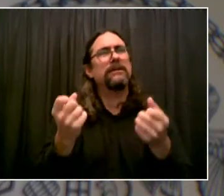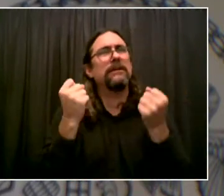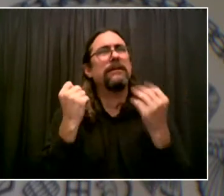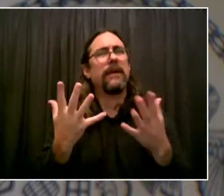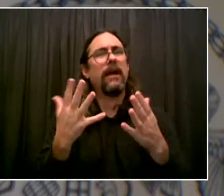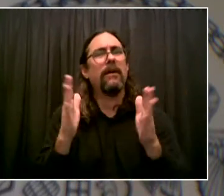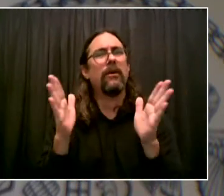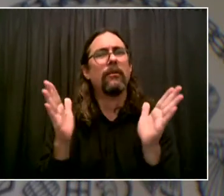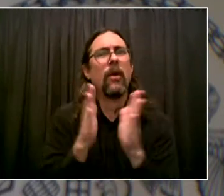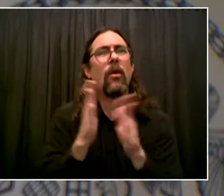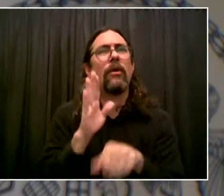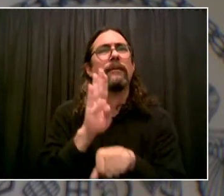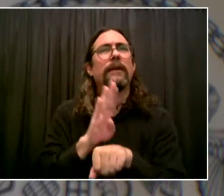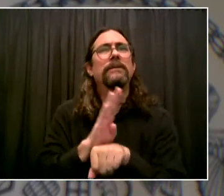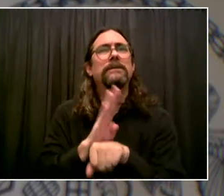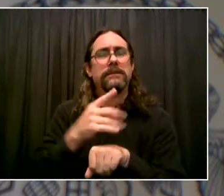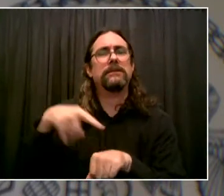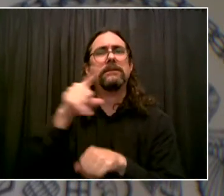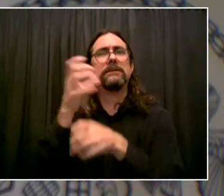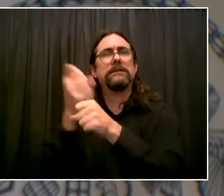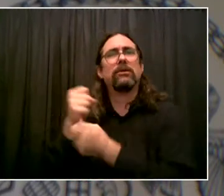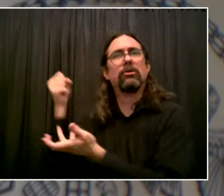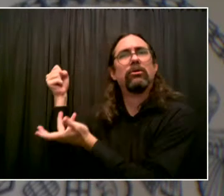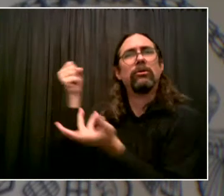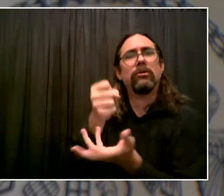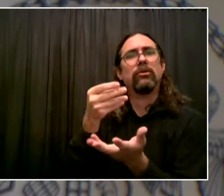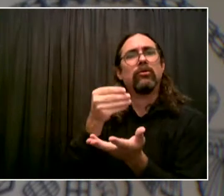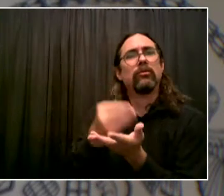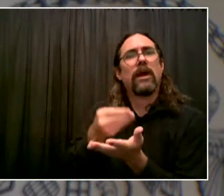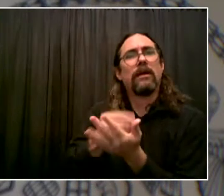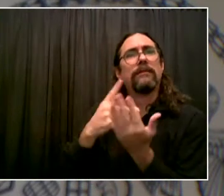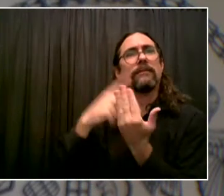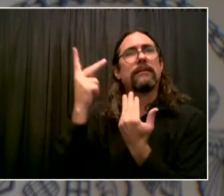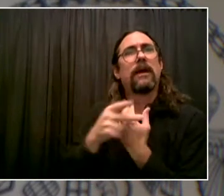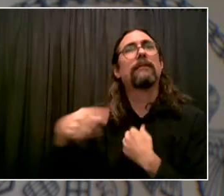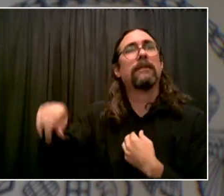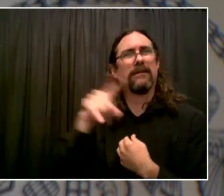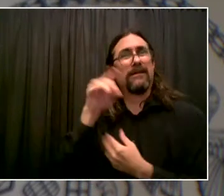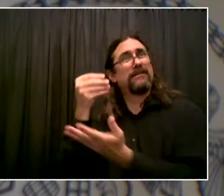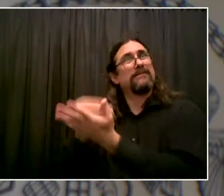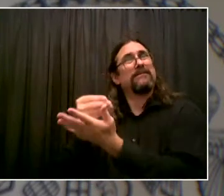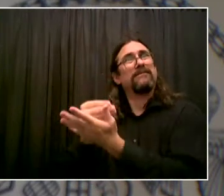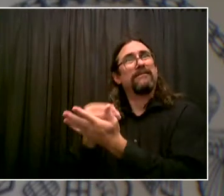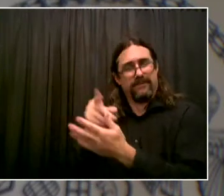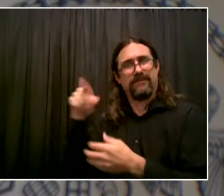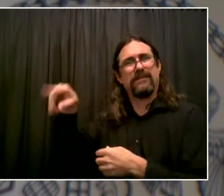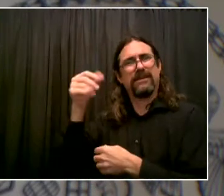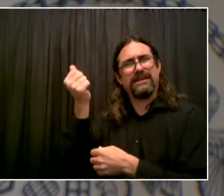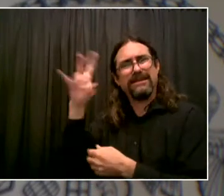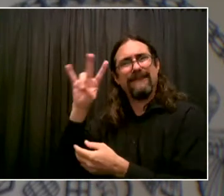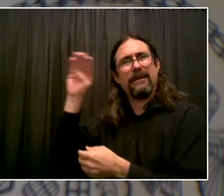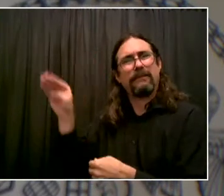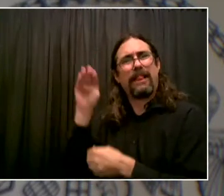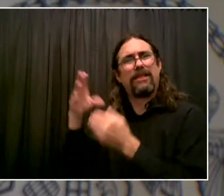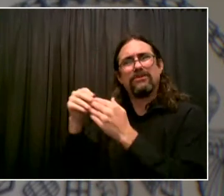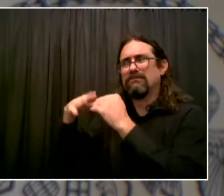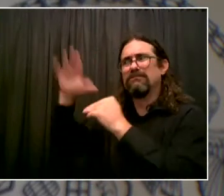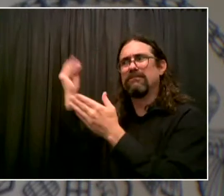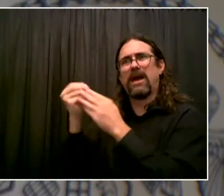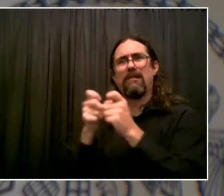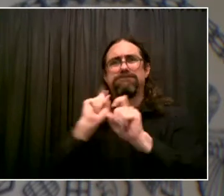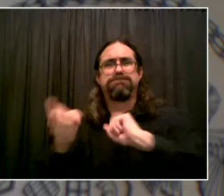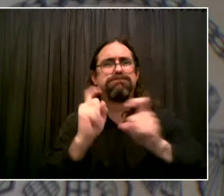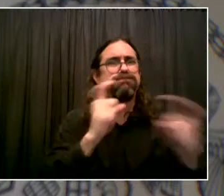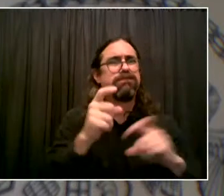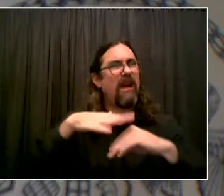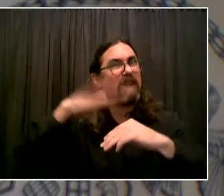thank the Steve and Alexandria Cohen Foundation for that. And of course, we're bringing thousands of affordable housing units online,